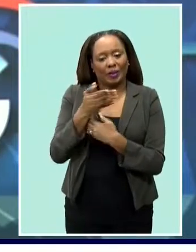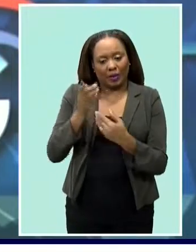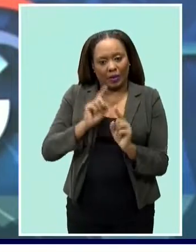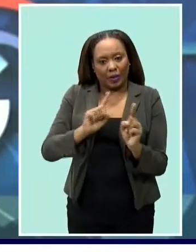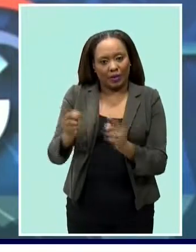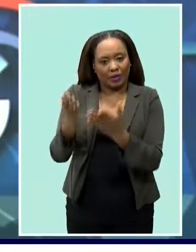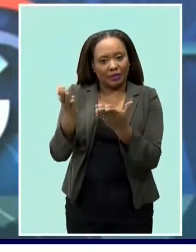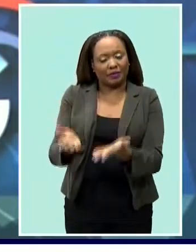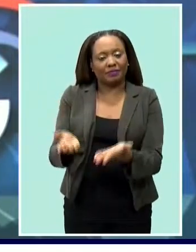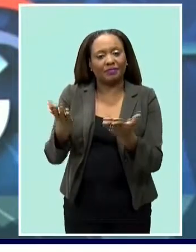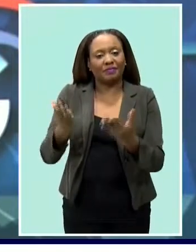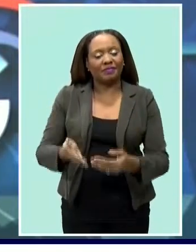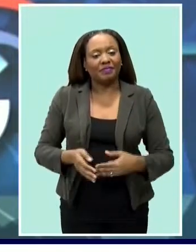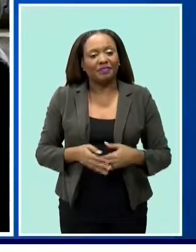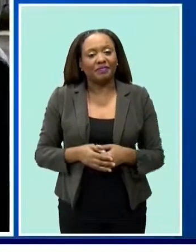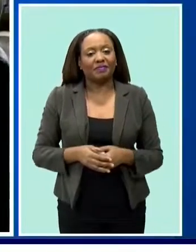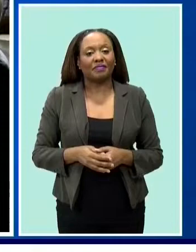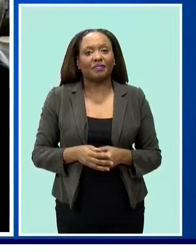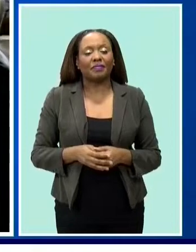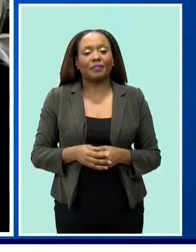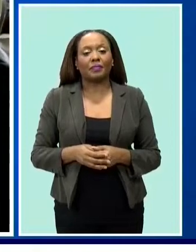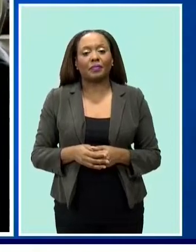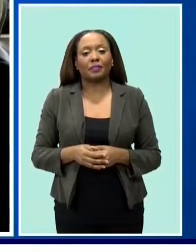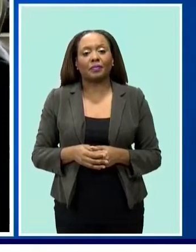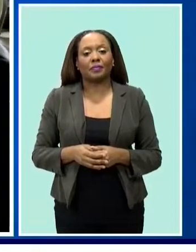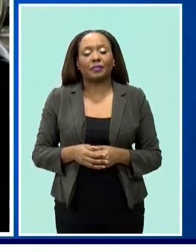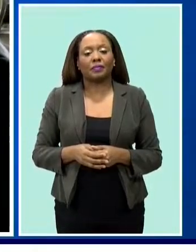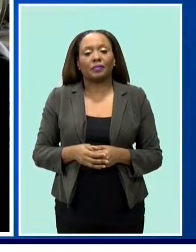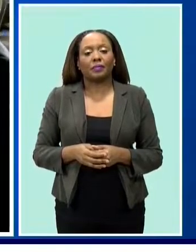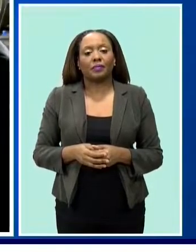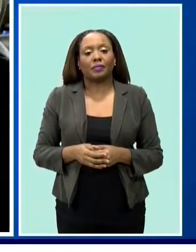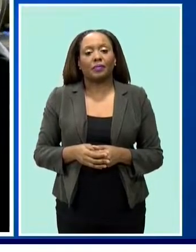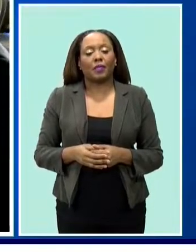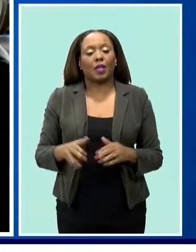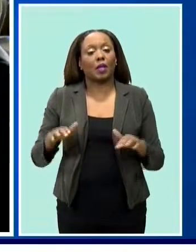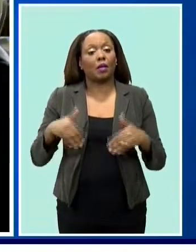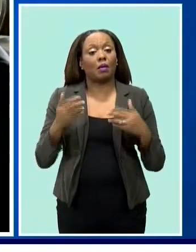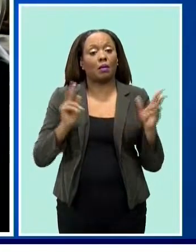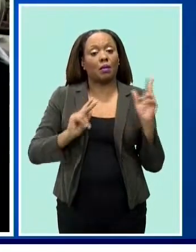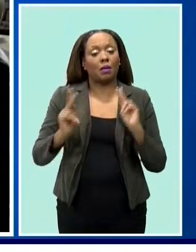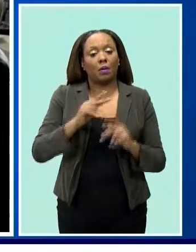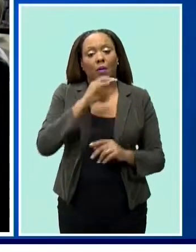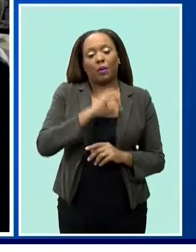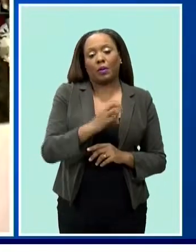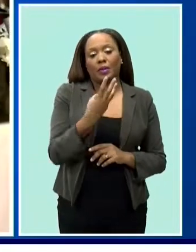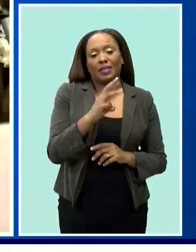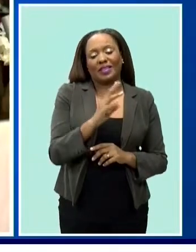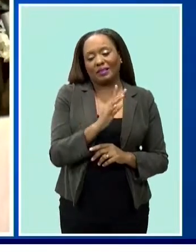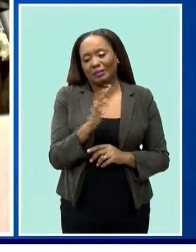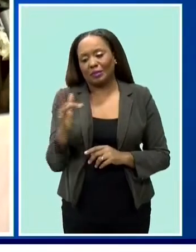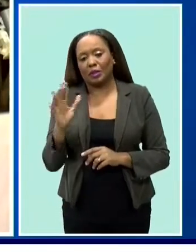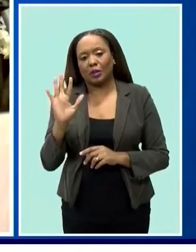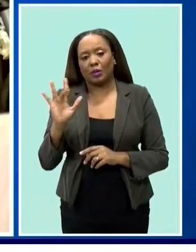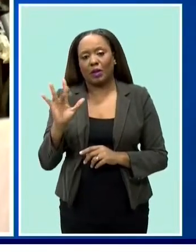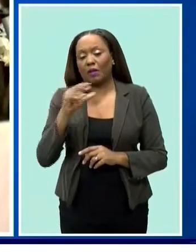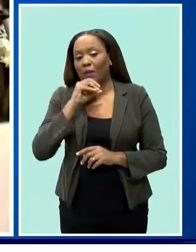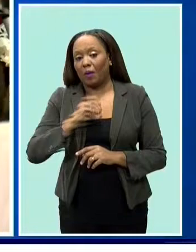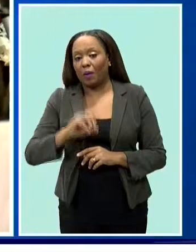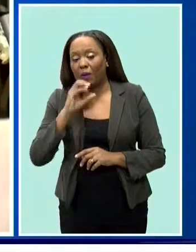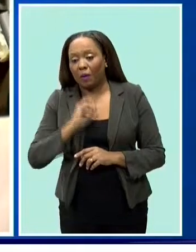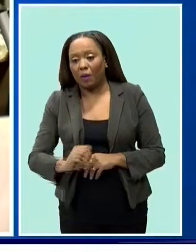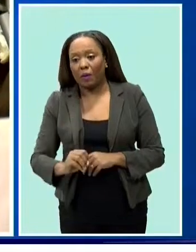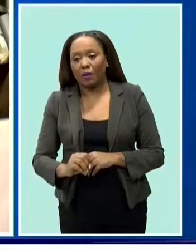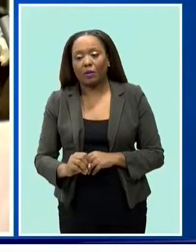Lorna Jones reports. Young people in Barbados in the 16 to 25 age group are the most likely to